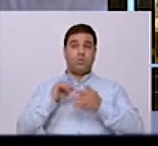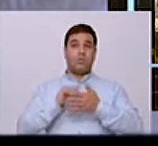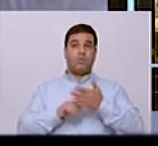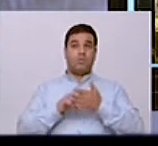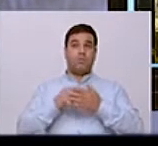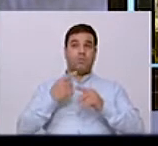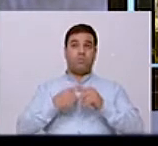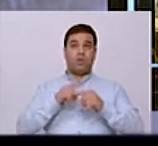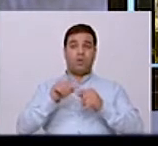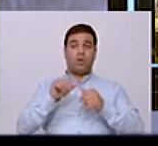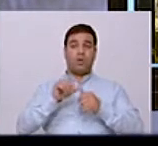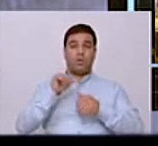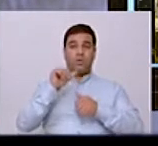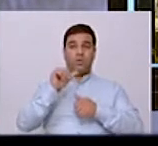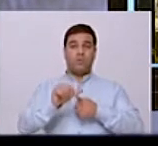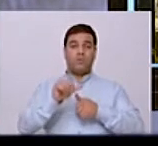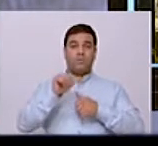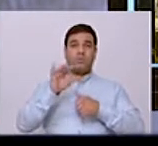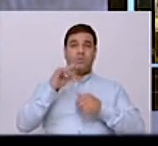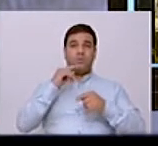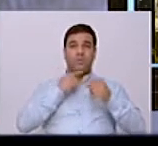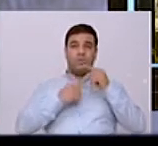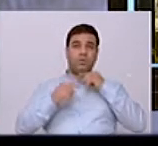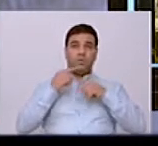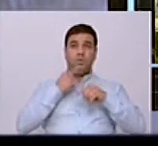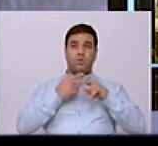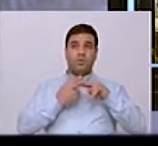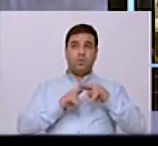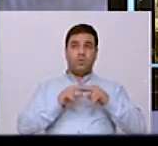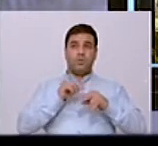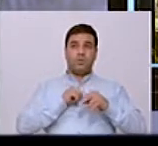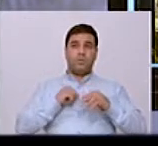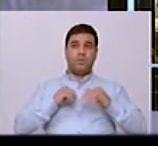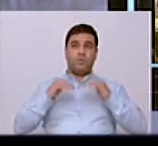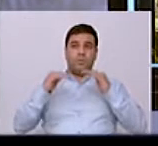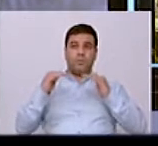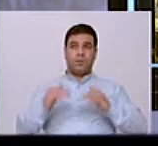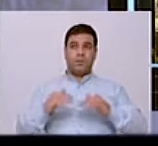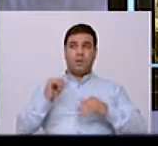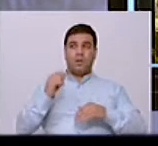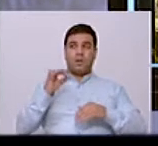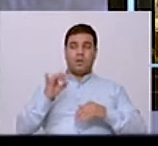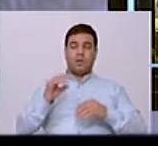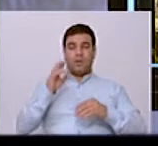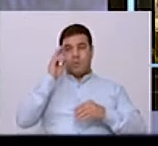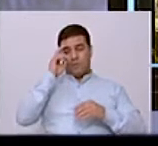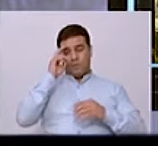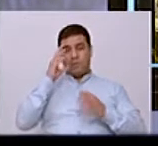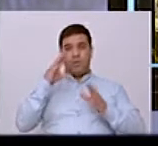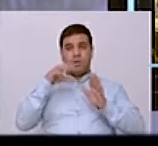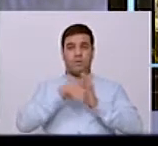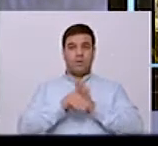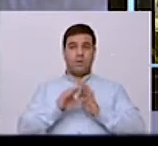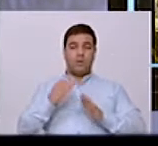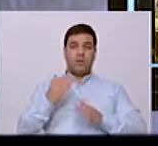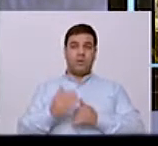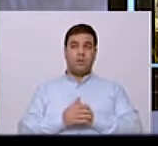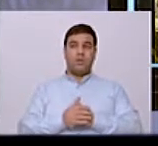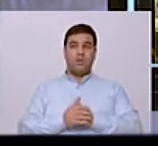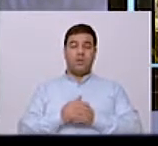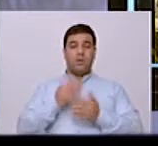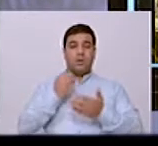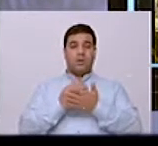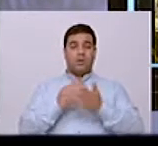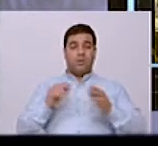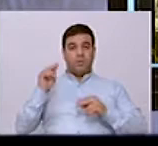ham bular alohida, ya'ni iqtisodiyoti eng qoloq agrar davlatlar safiga kiritiladi. Demak,